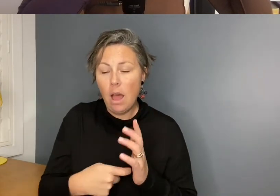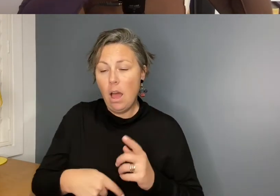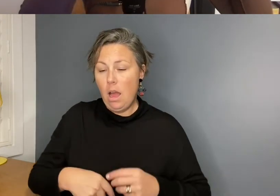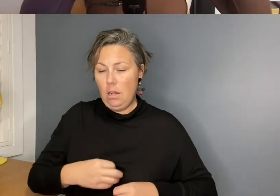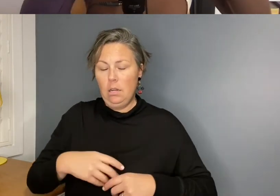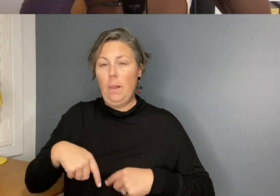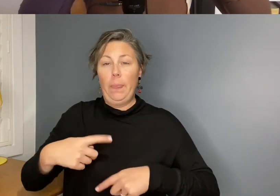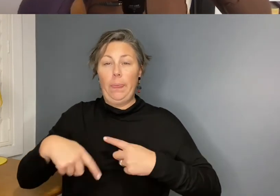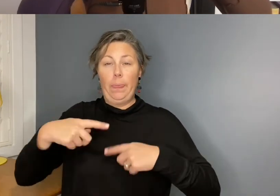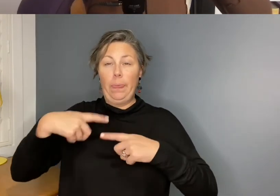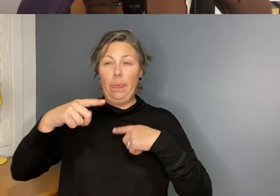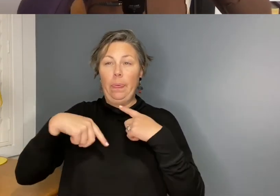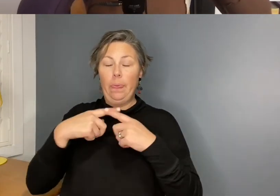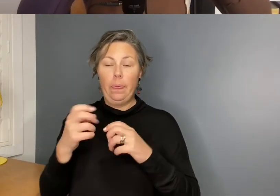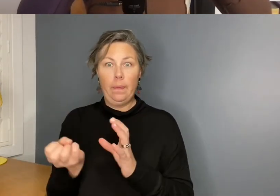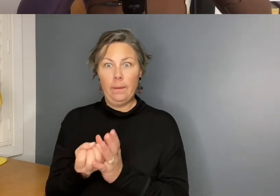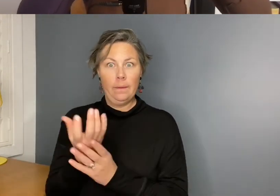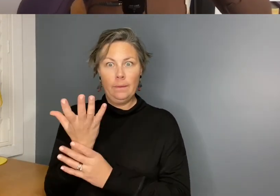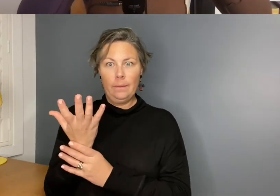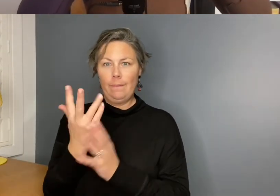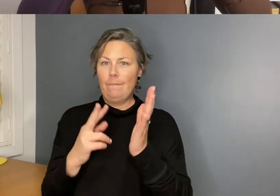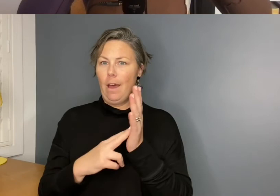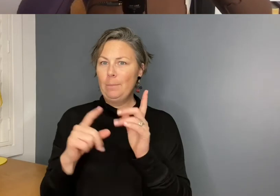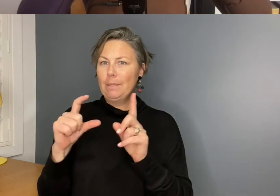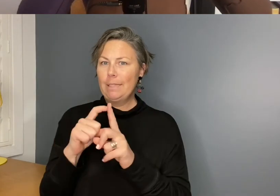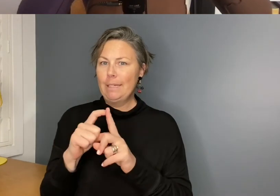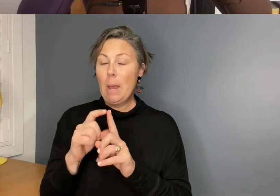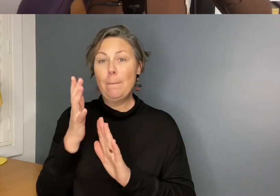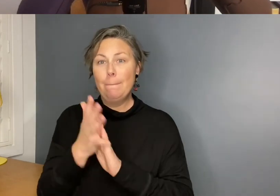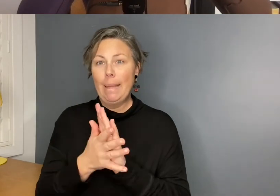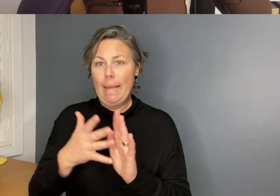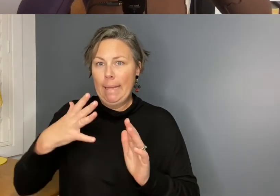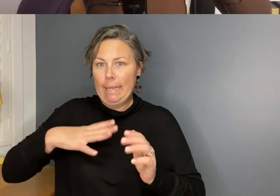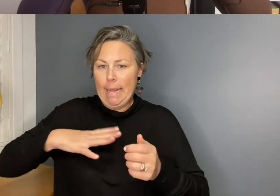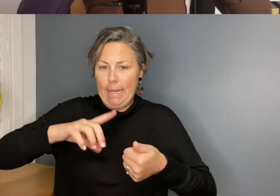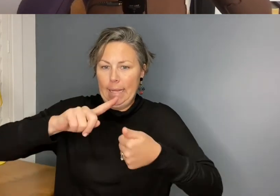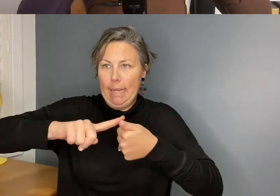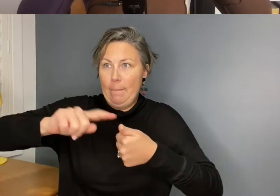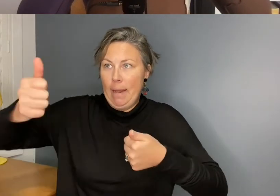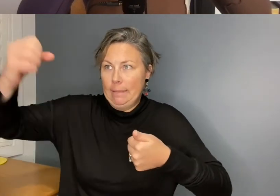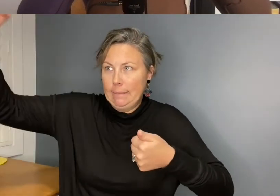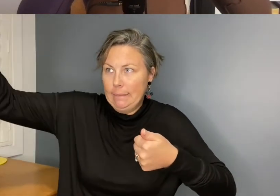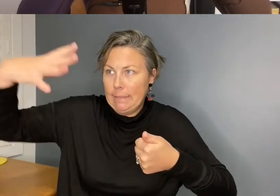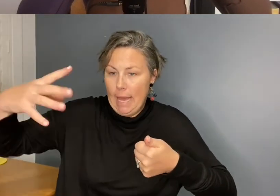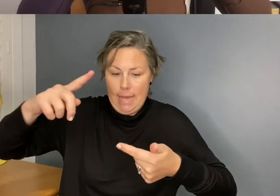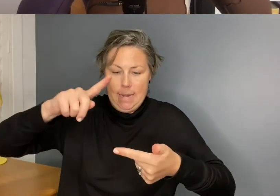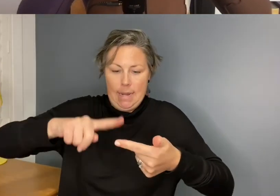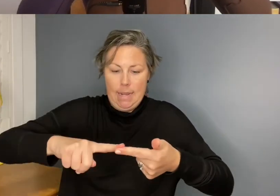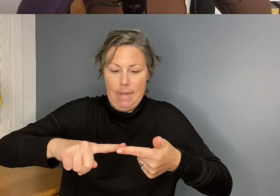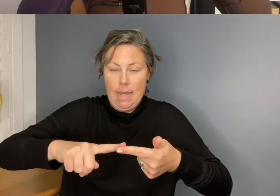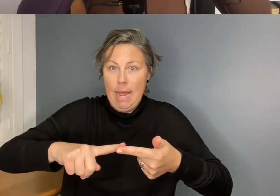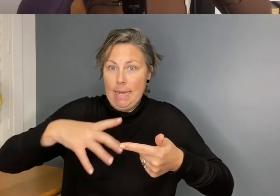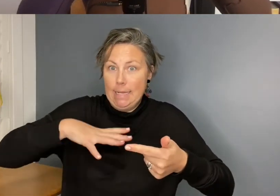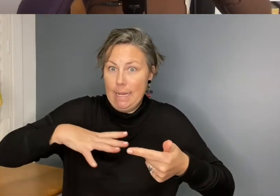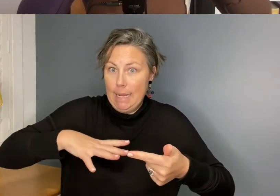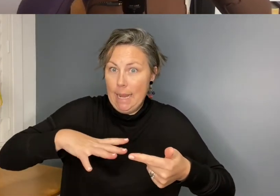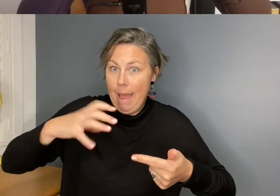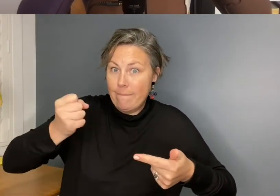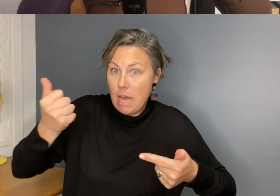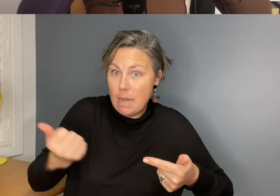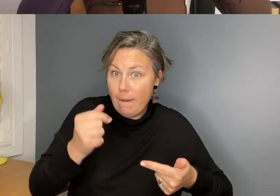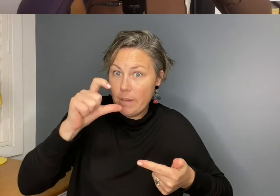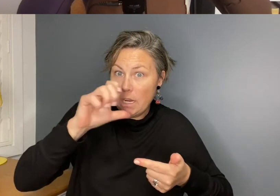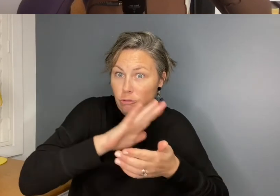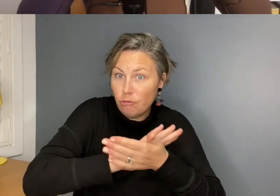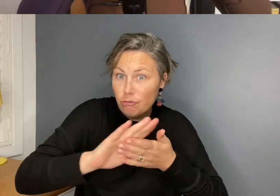So lots of things have to line up. You have to have enough cholesterol. You have to have enough sun exposure. It has to be the right kind of sun exposure at the right kind